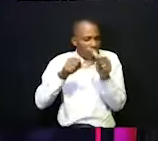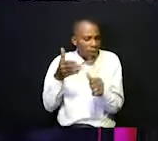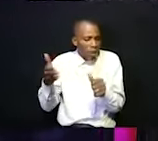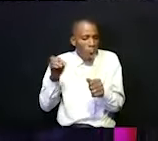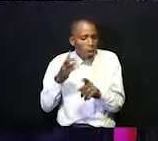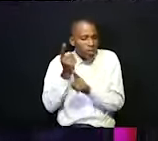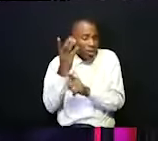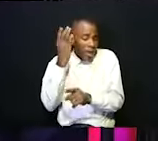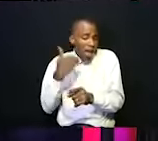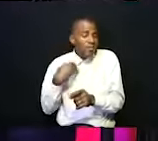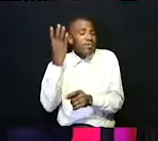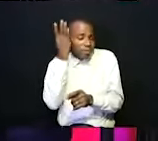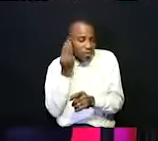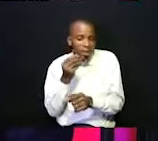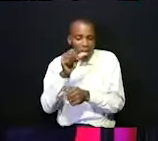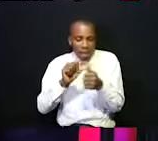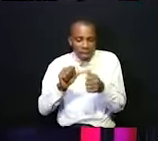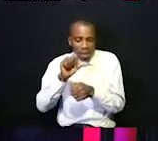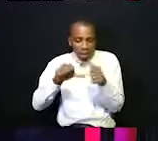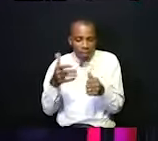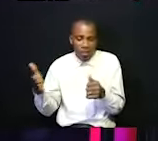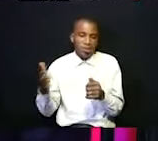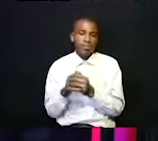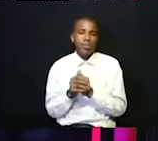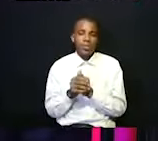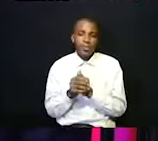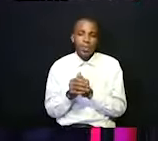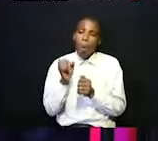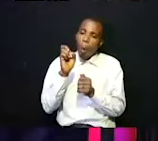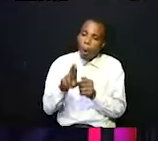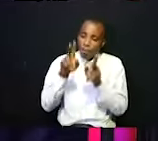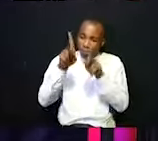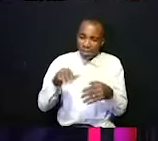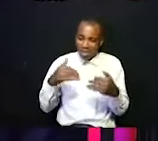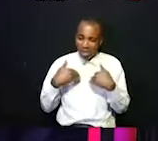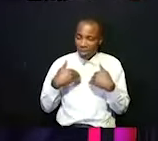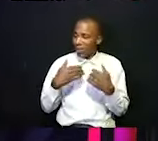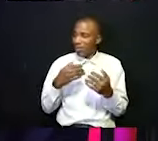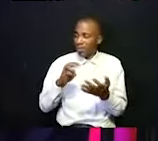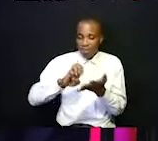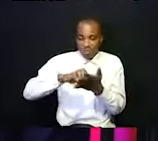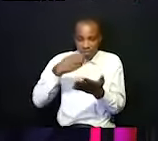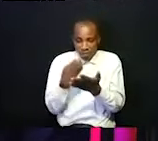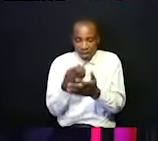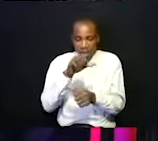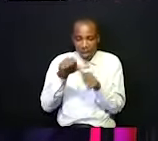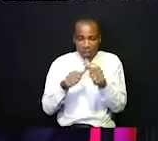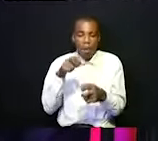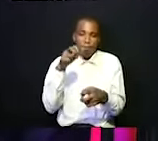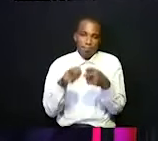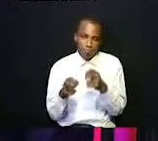And above all, someone who has evidence of the matter. So to